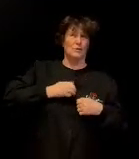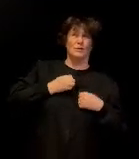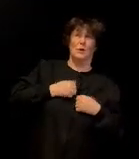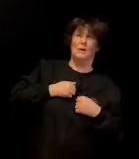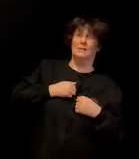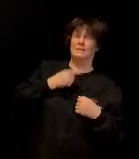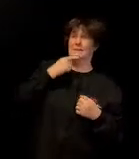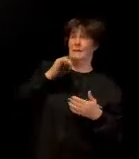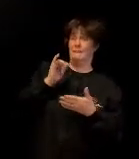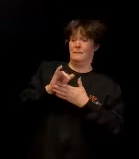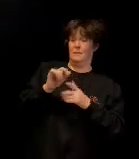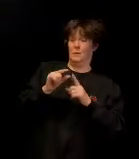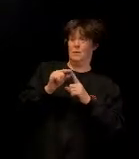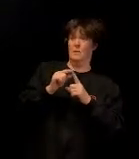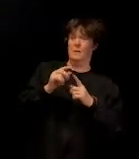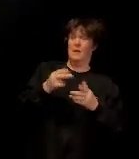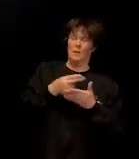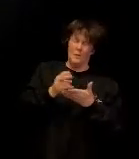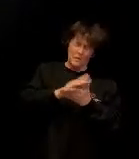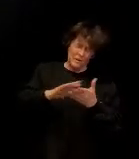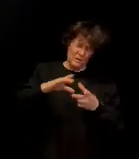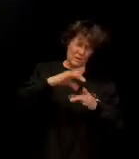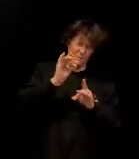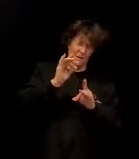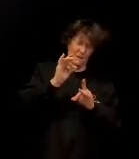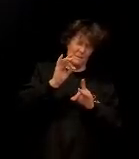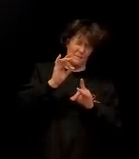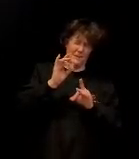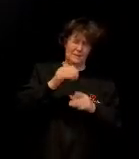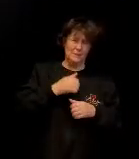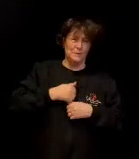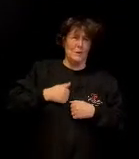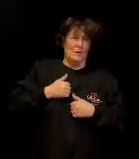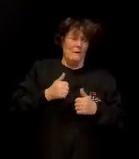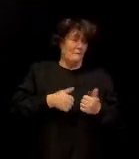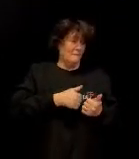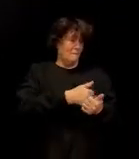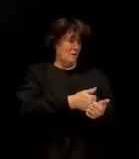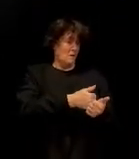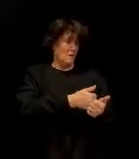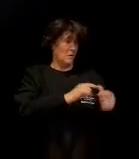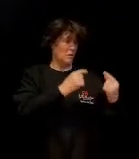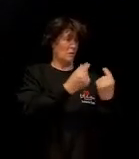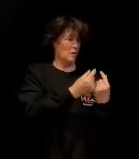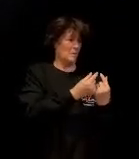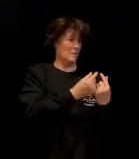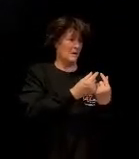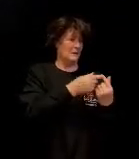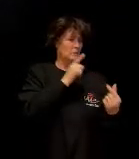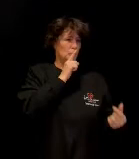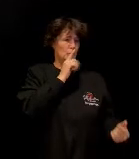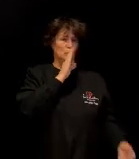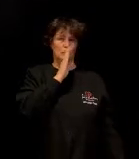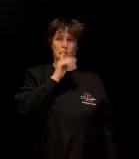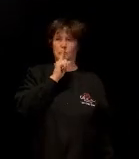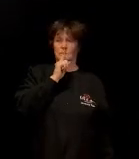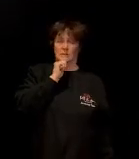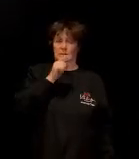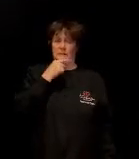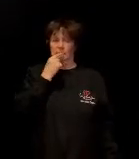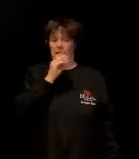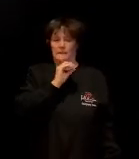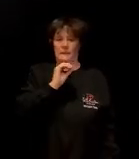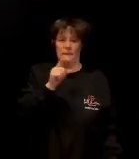those words. Holy Spirit, I'm sorry for going with that group and not saying something or whatever it might be.